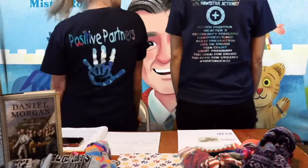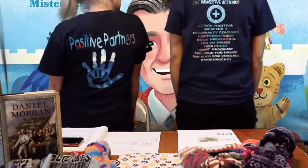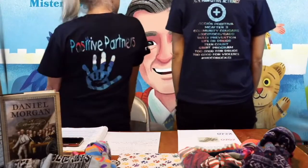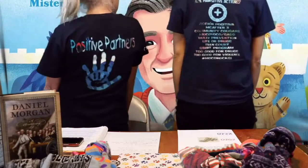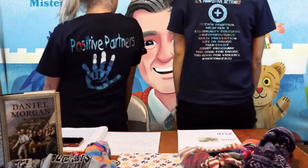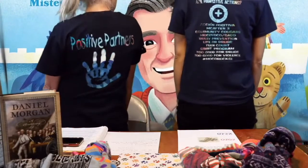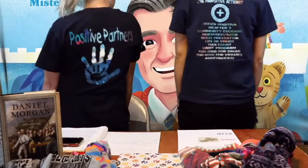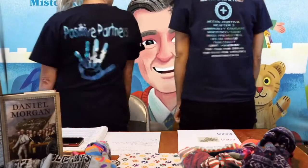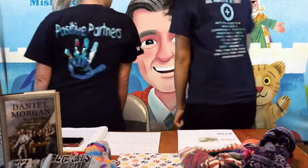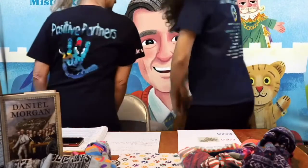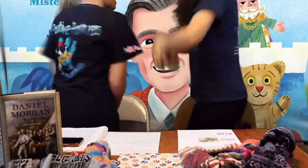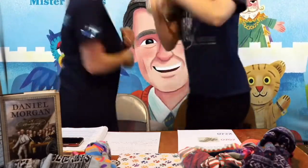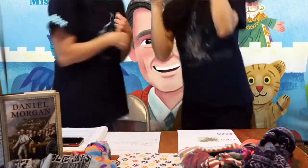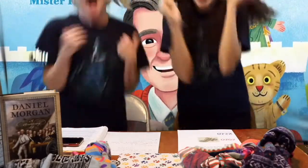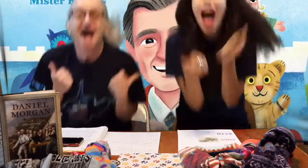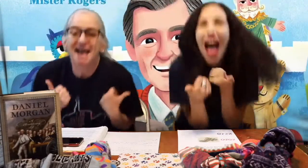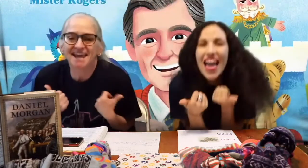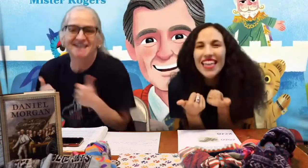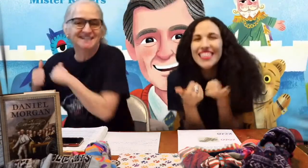Woohoo!